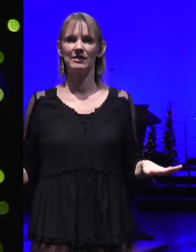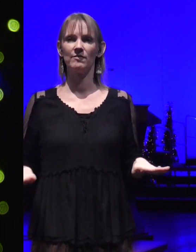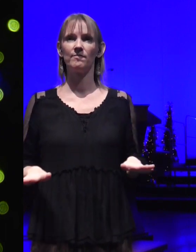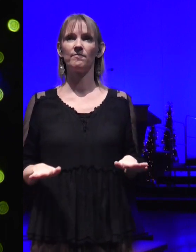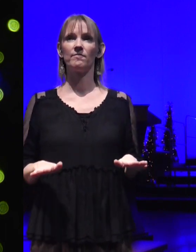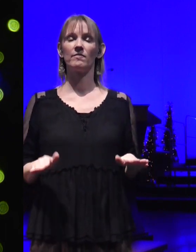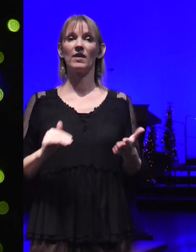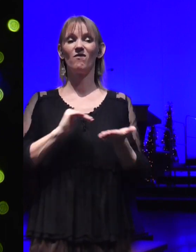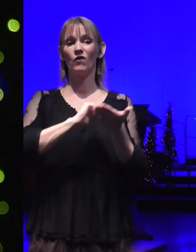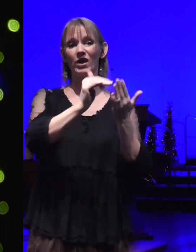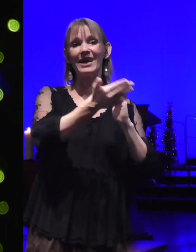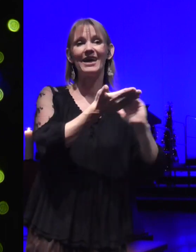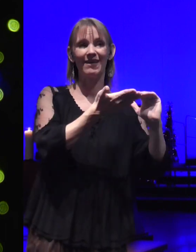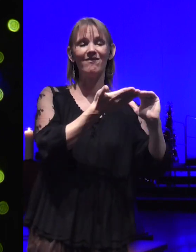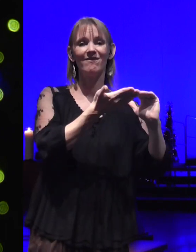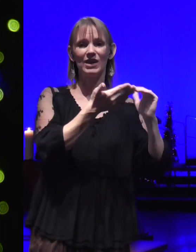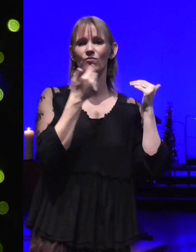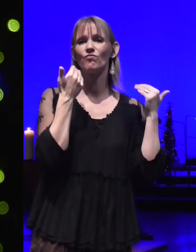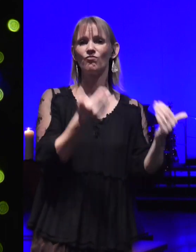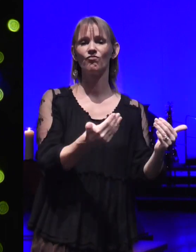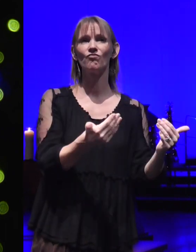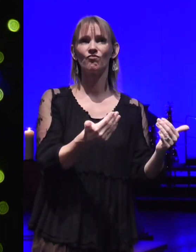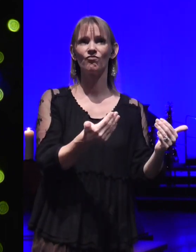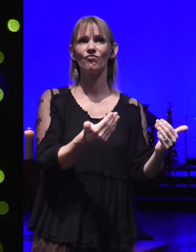to forgive readily,